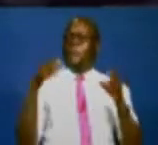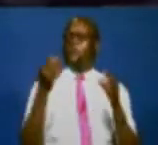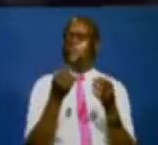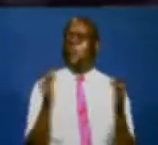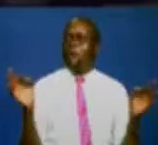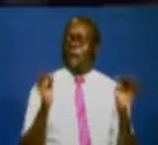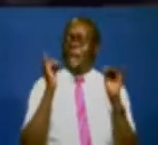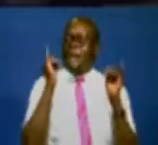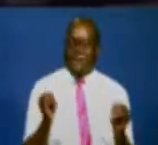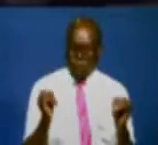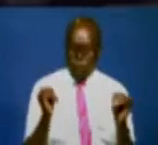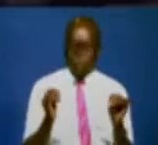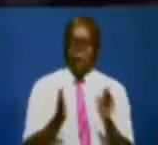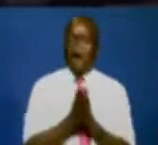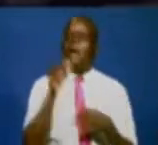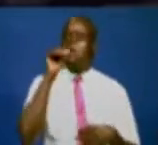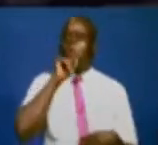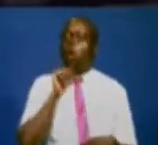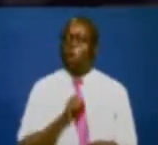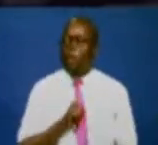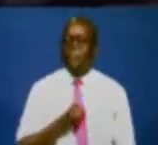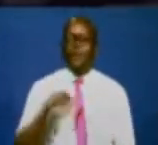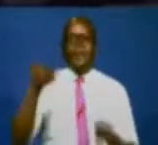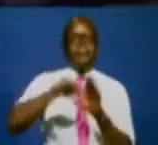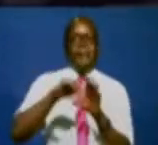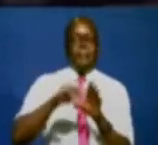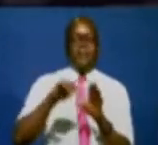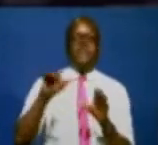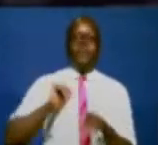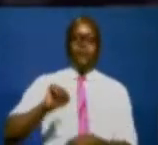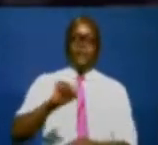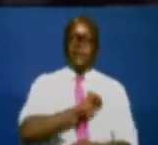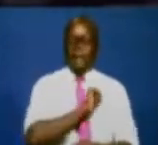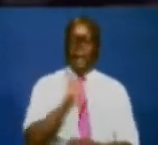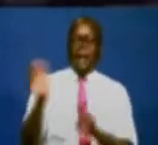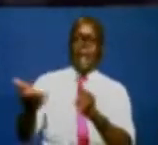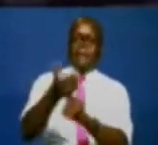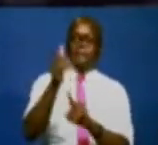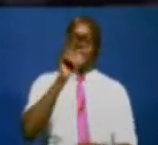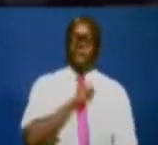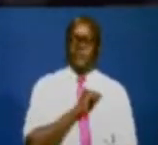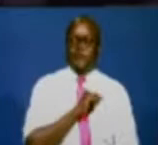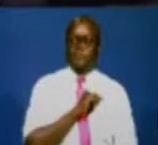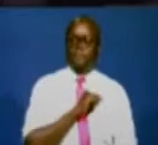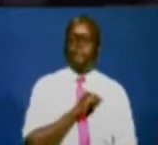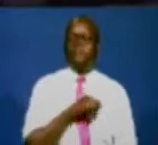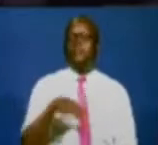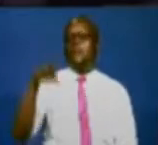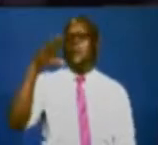new and old members of this Senate has been met. Mr. Speaker,